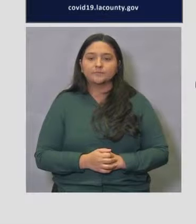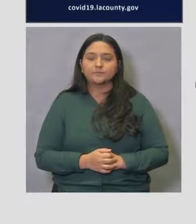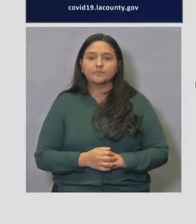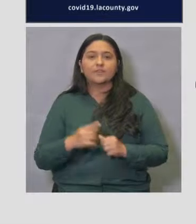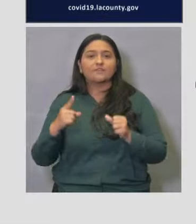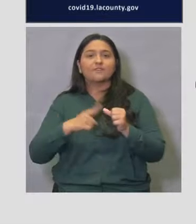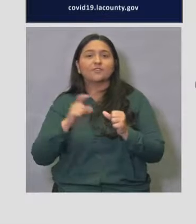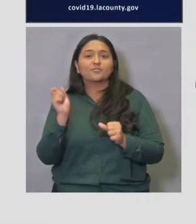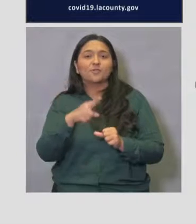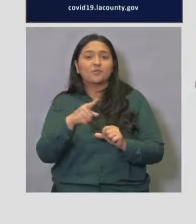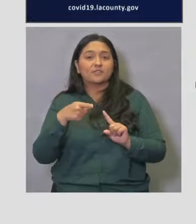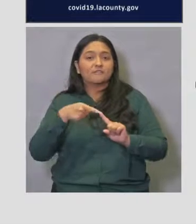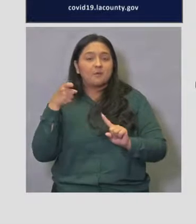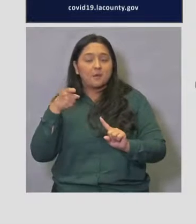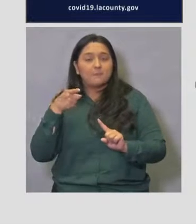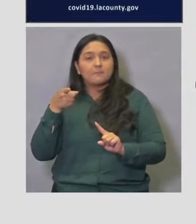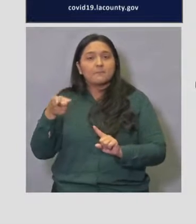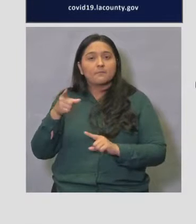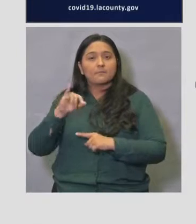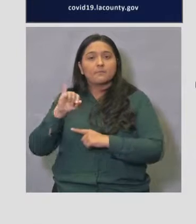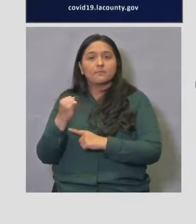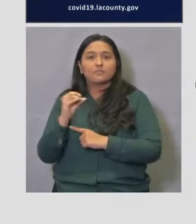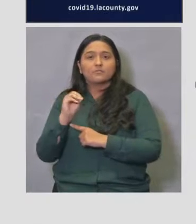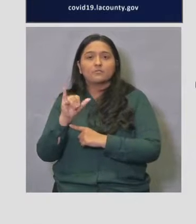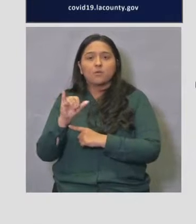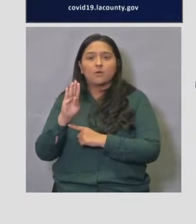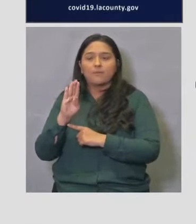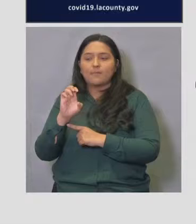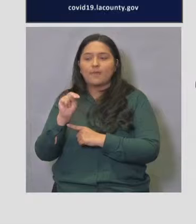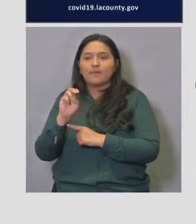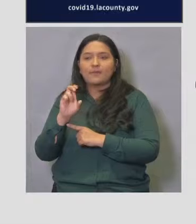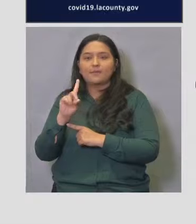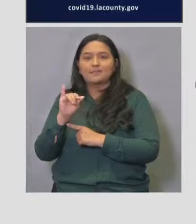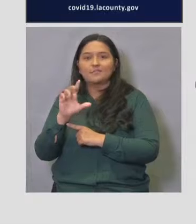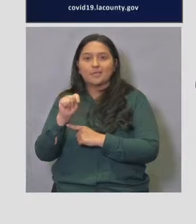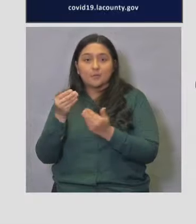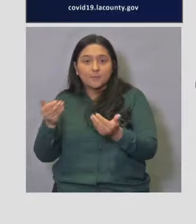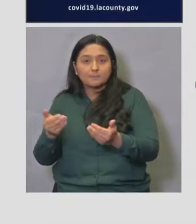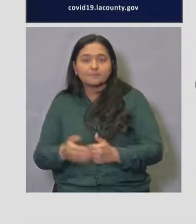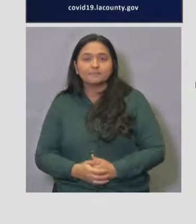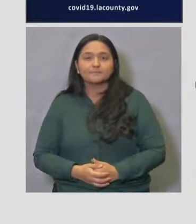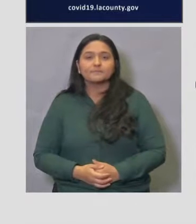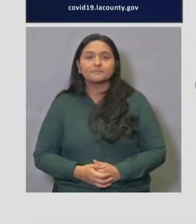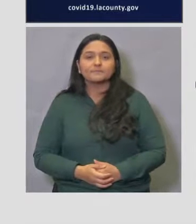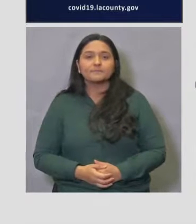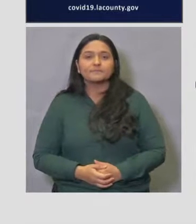Our first question will come from the line of Joy Benedict. Joy, your line is unmuted. Please go ahead.